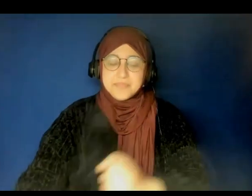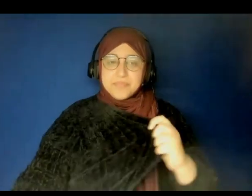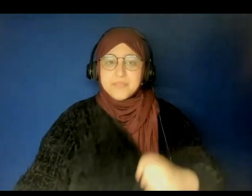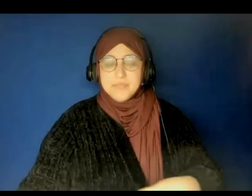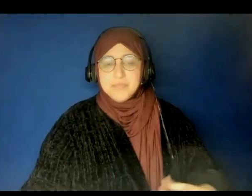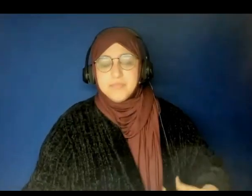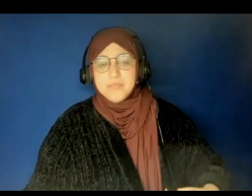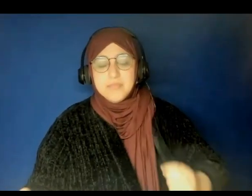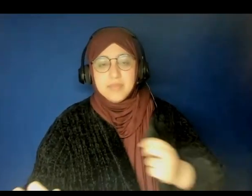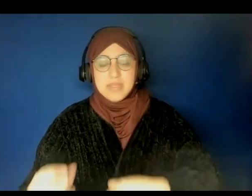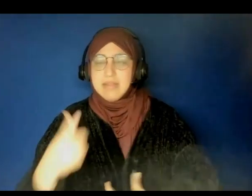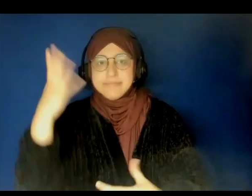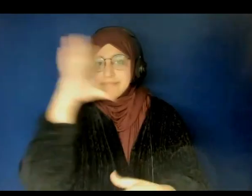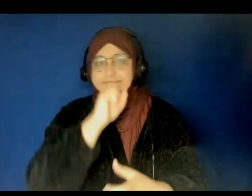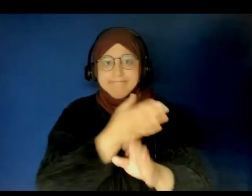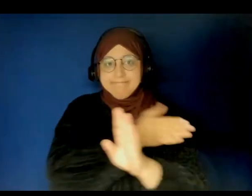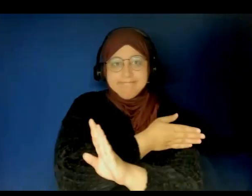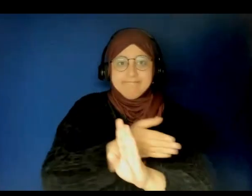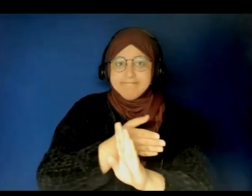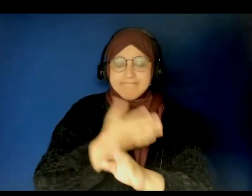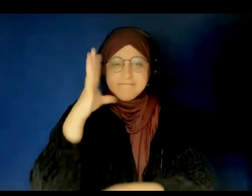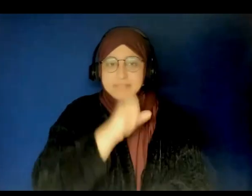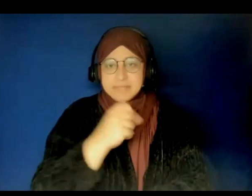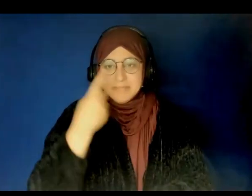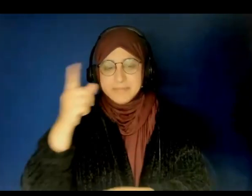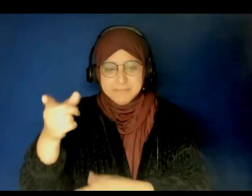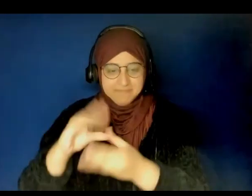problem. Okay.